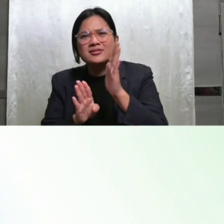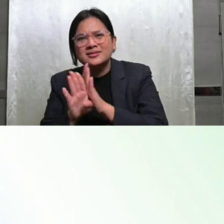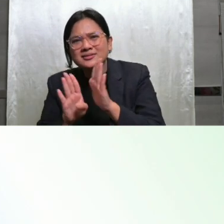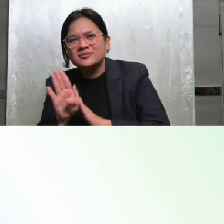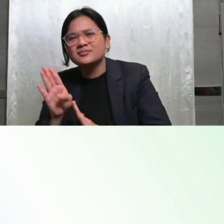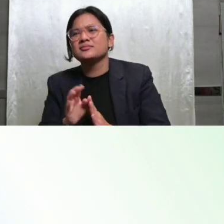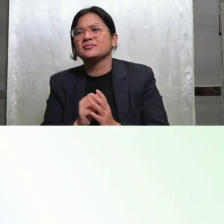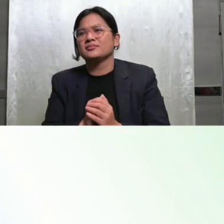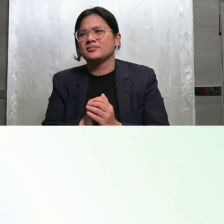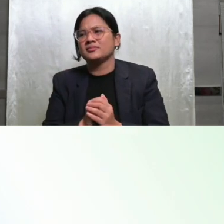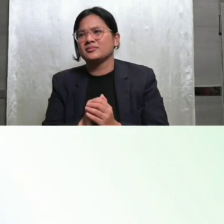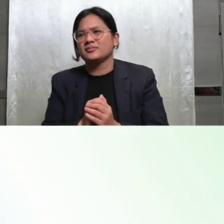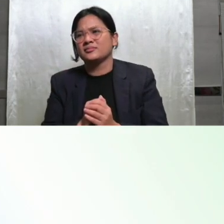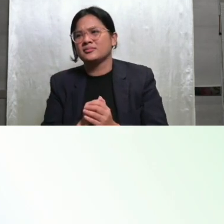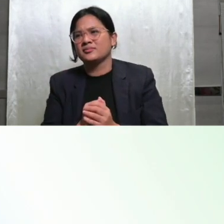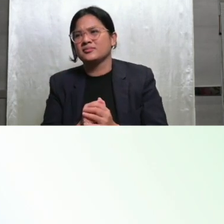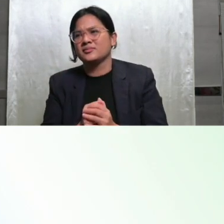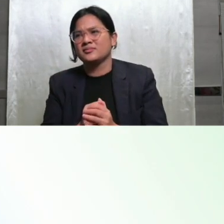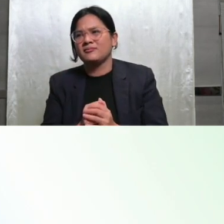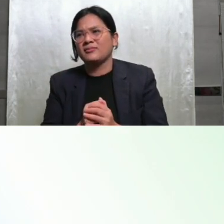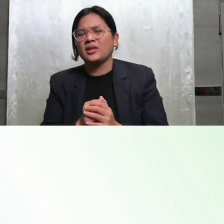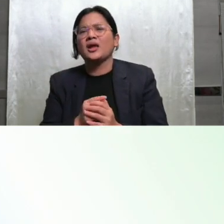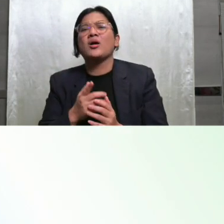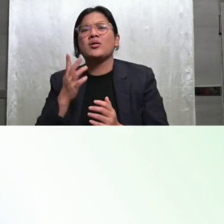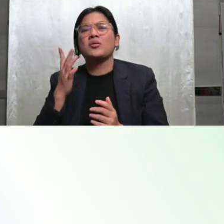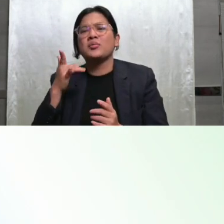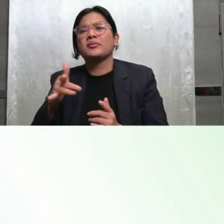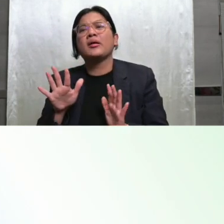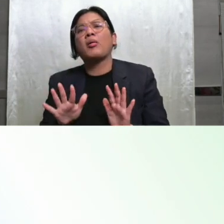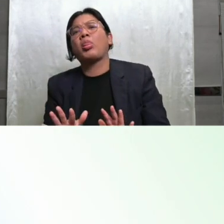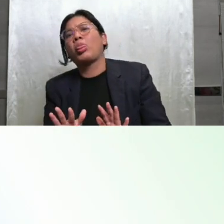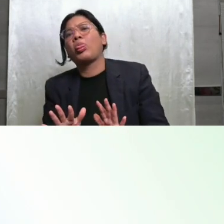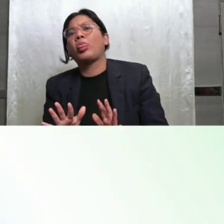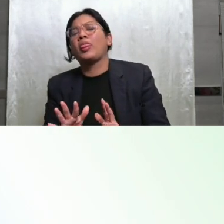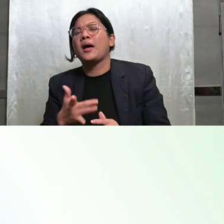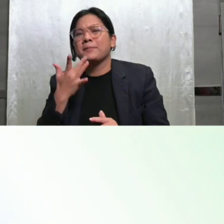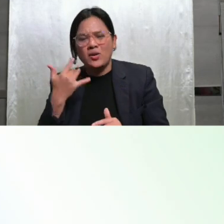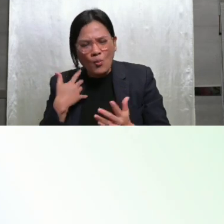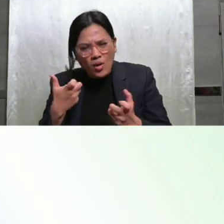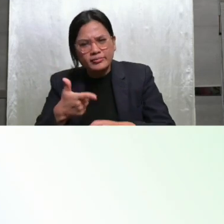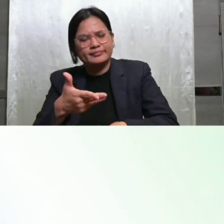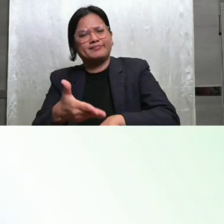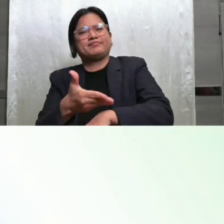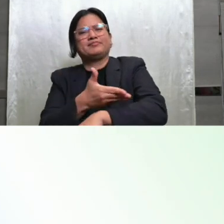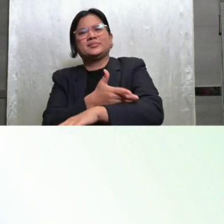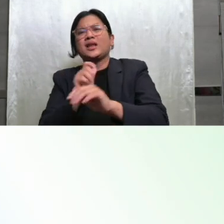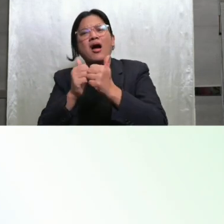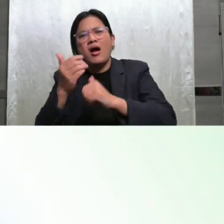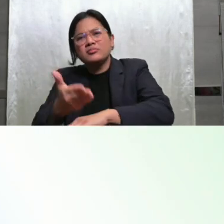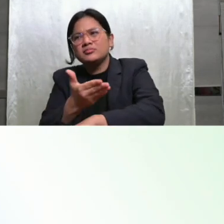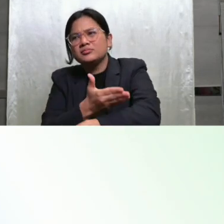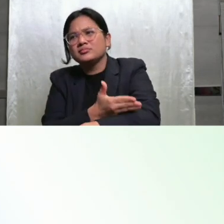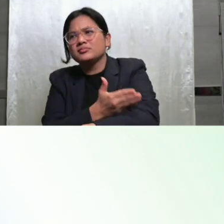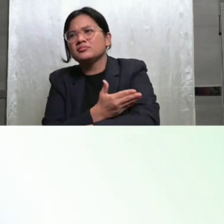were already committed to providing digital education, but the pandemic made this necessary. We recovered students'